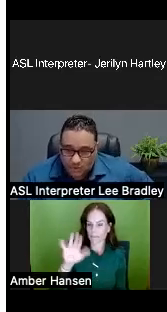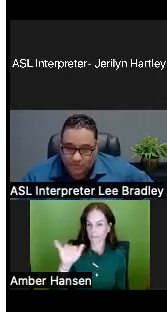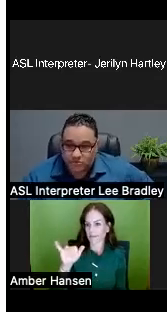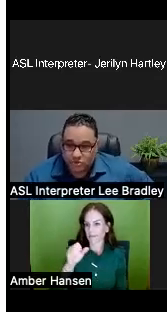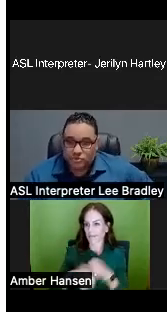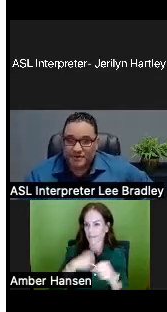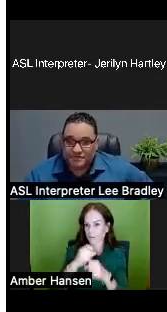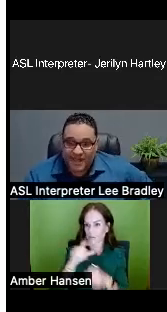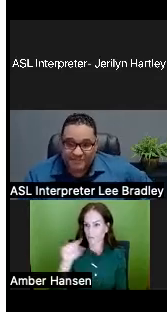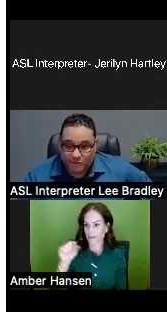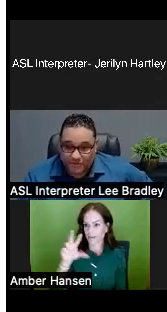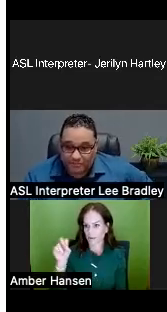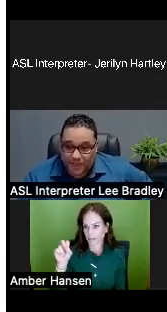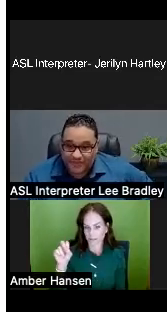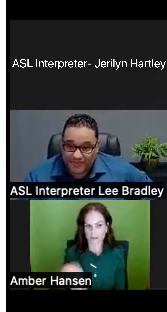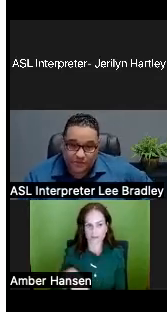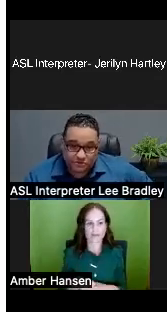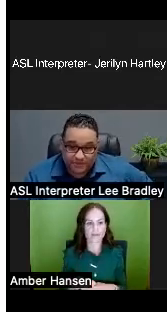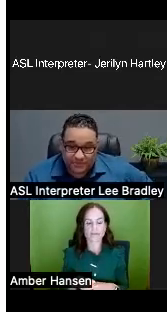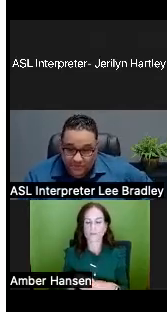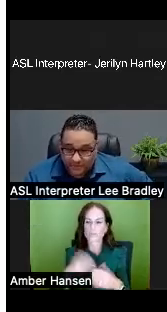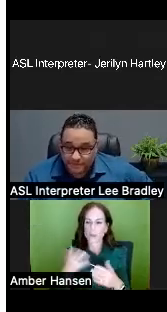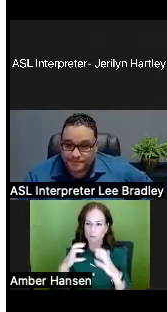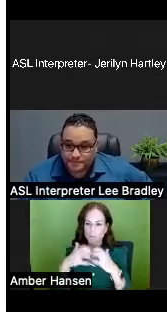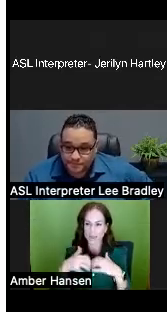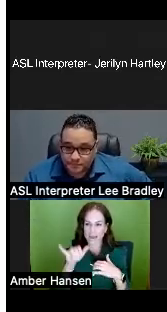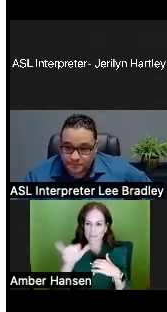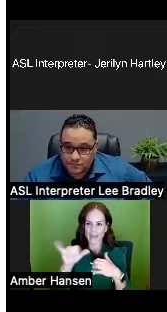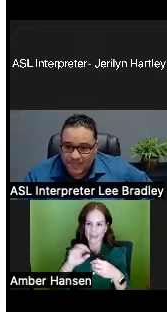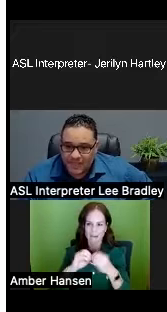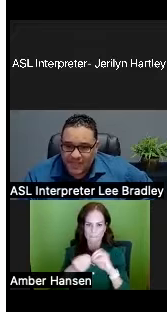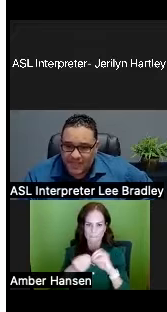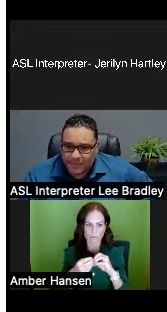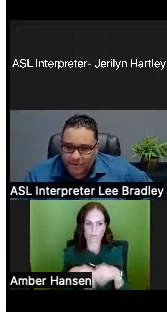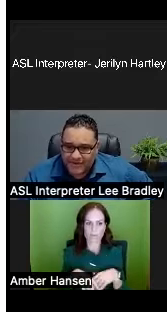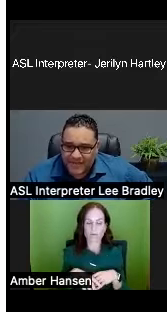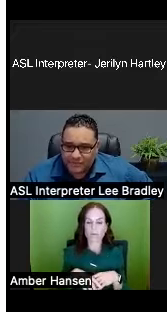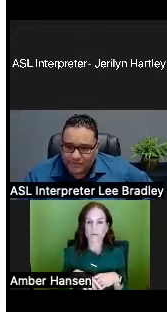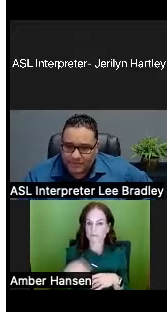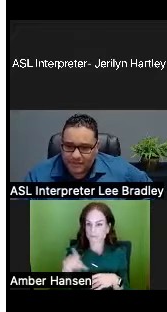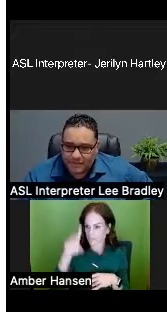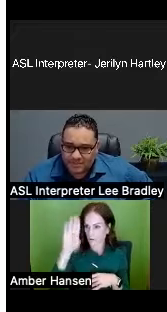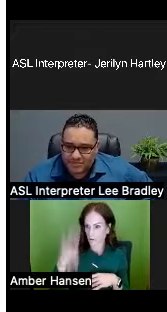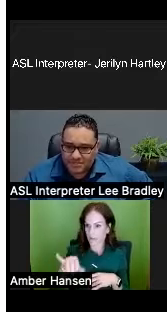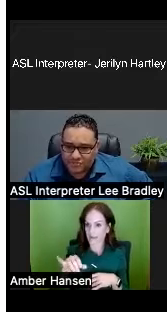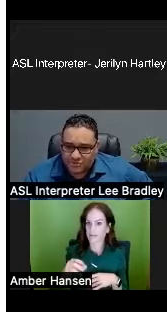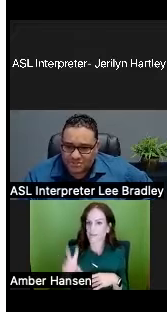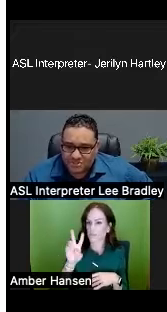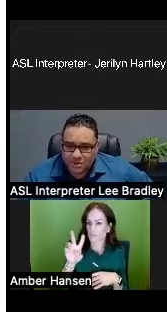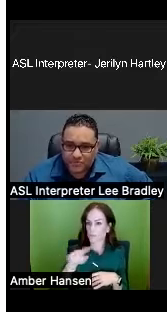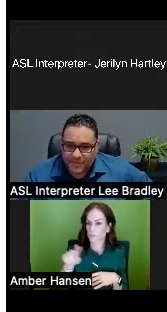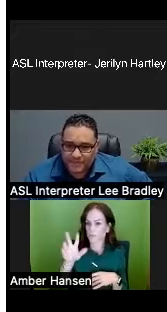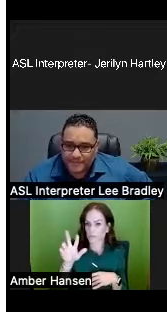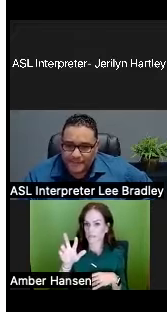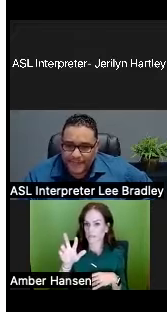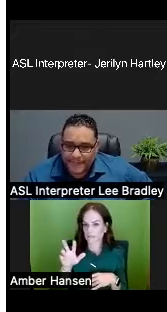to over 2.5 billion by the year 2030. And I want to break down some of these numbers. Did you